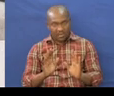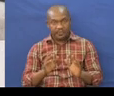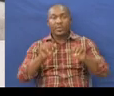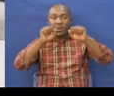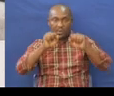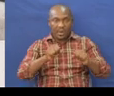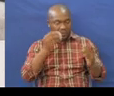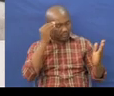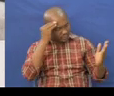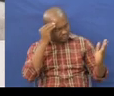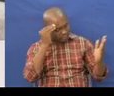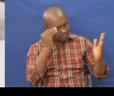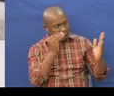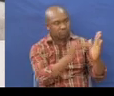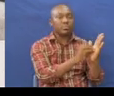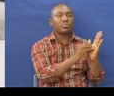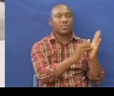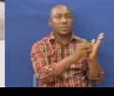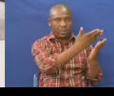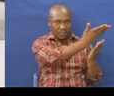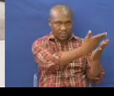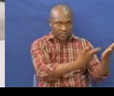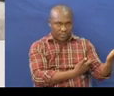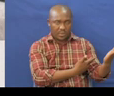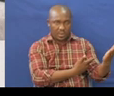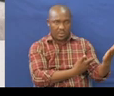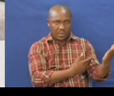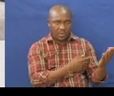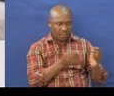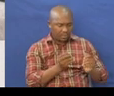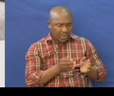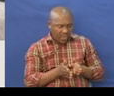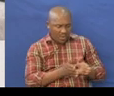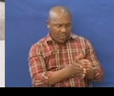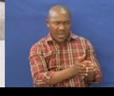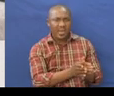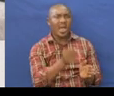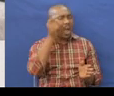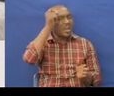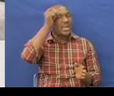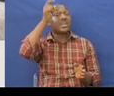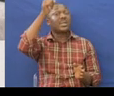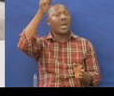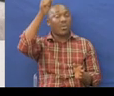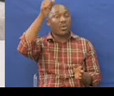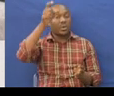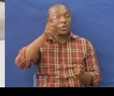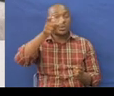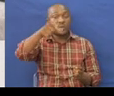it. Put it in a very clear and understandable way. so that it can be